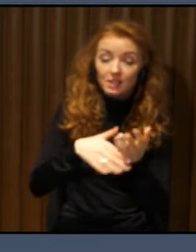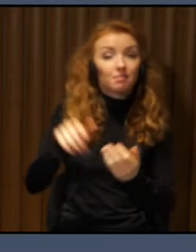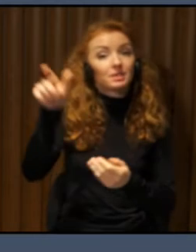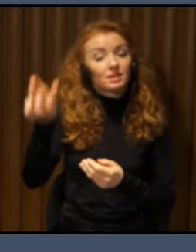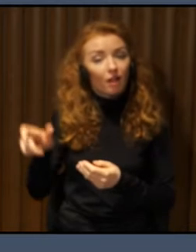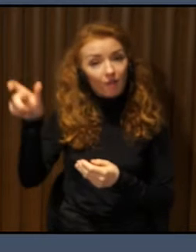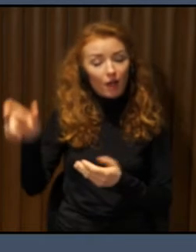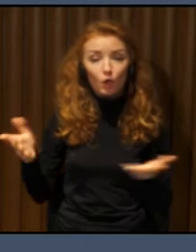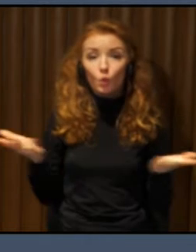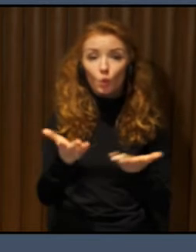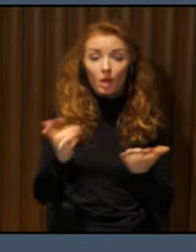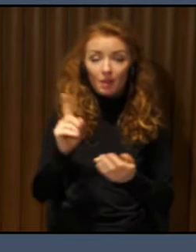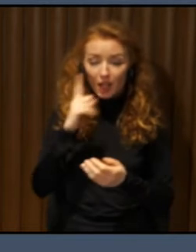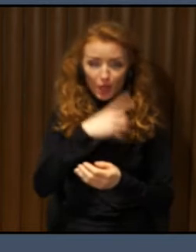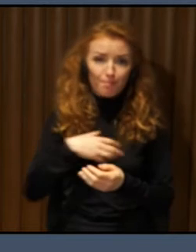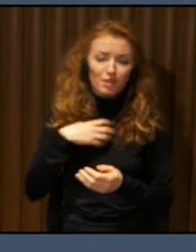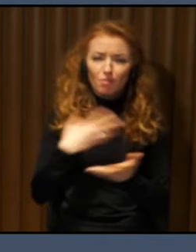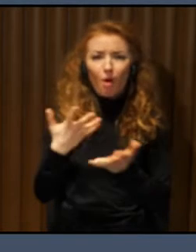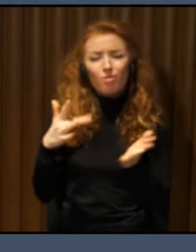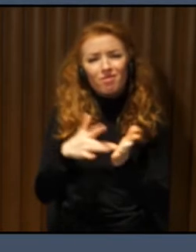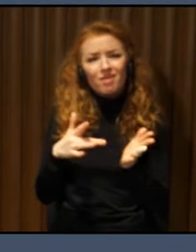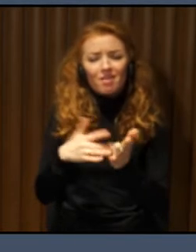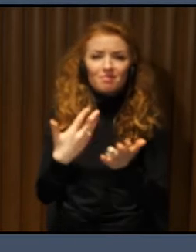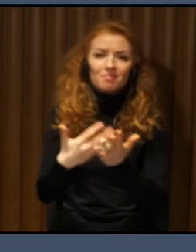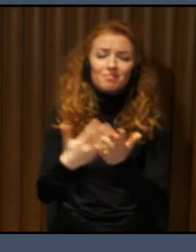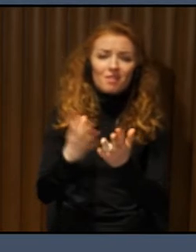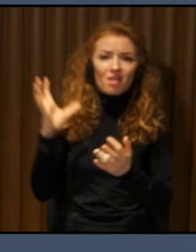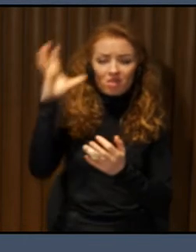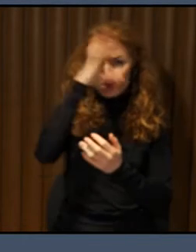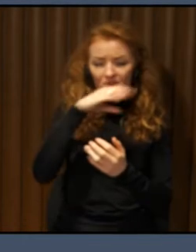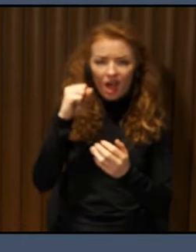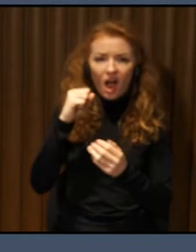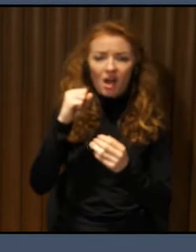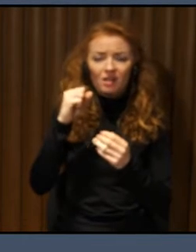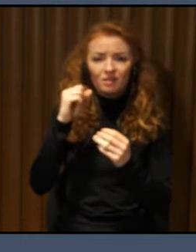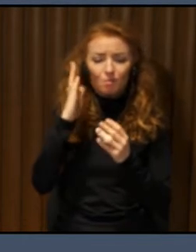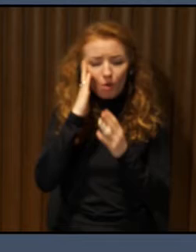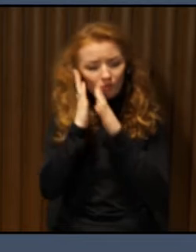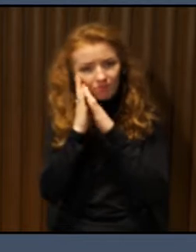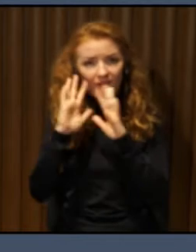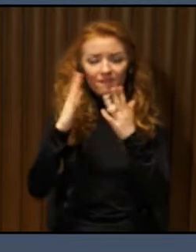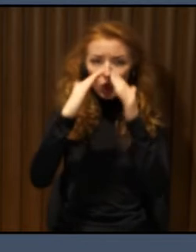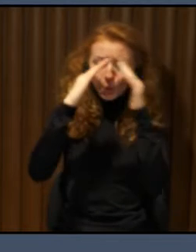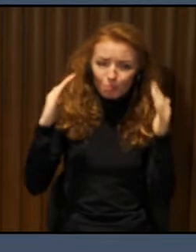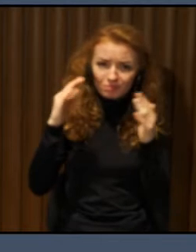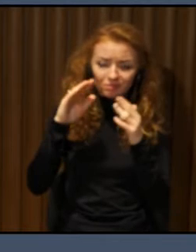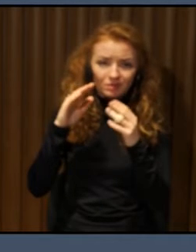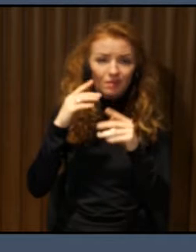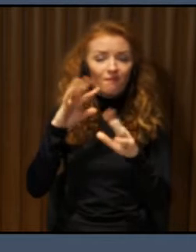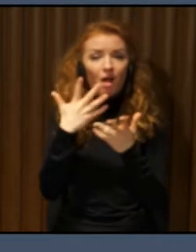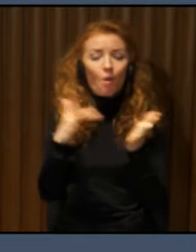food support, rent support, that's one group. Then we also try and help the service providers, or those who